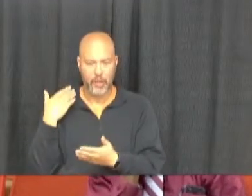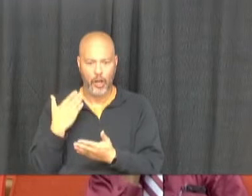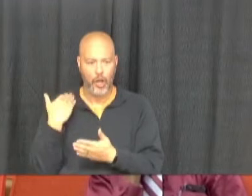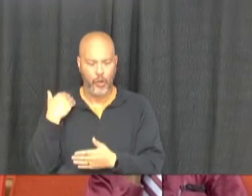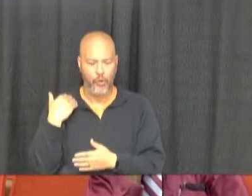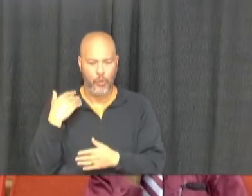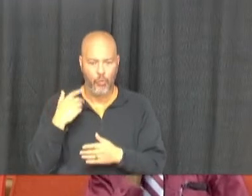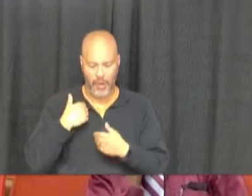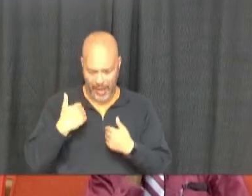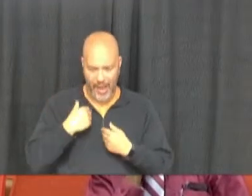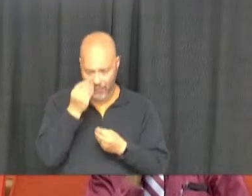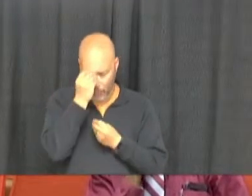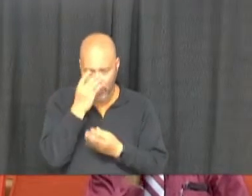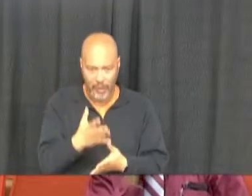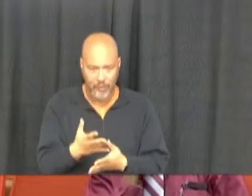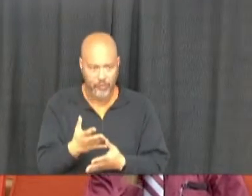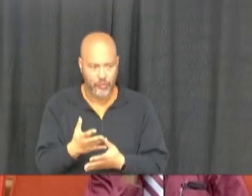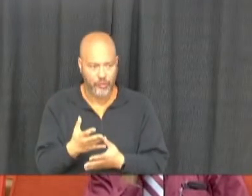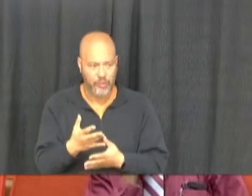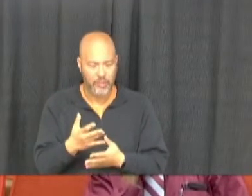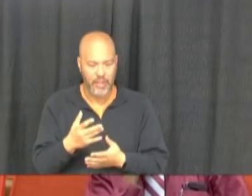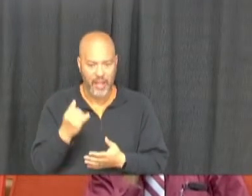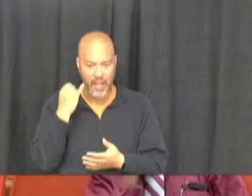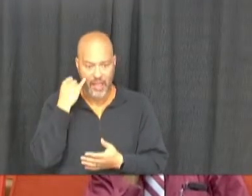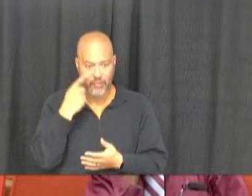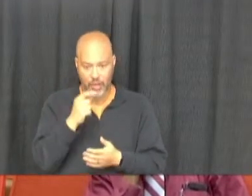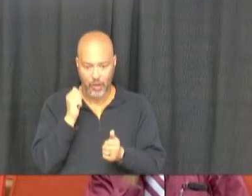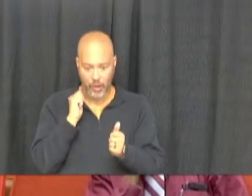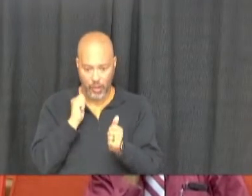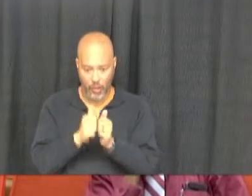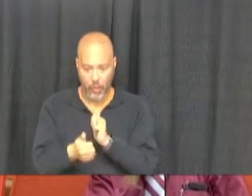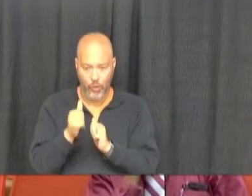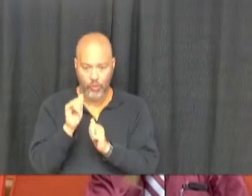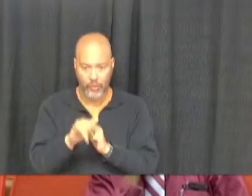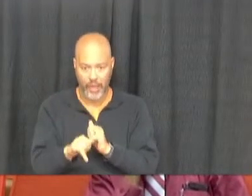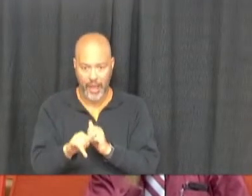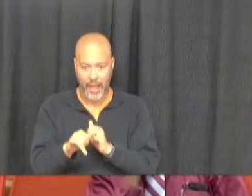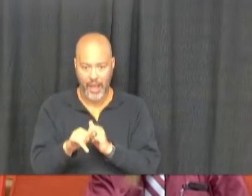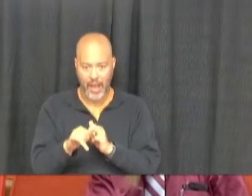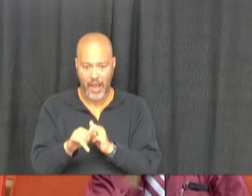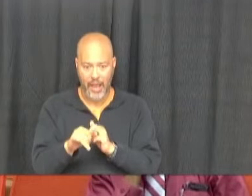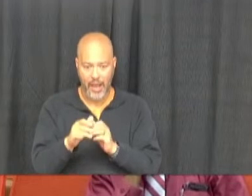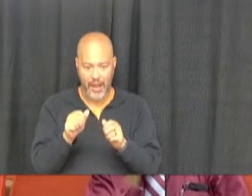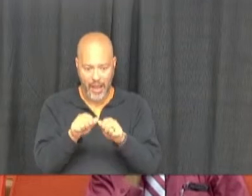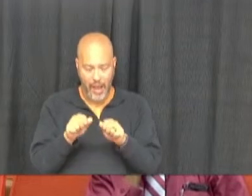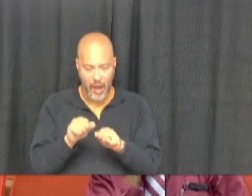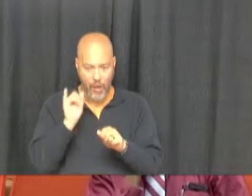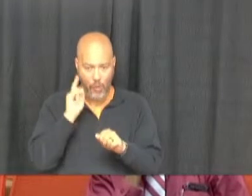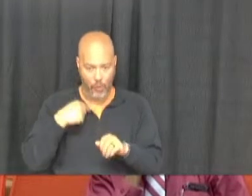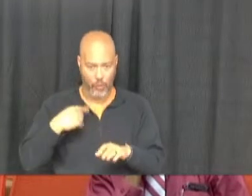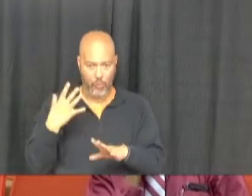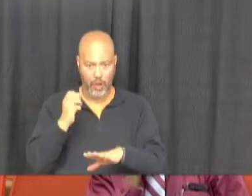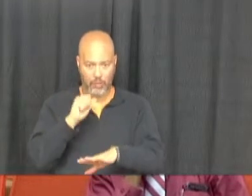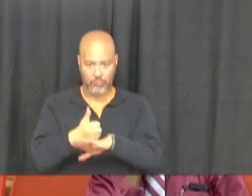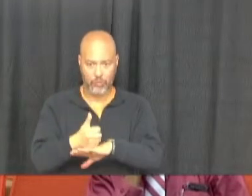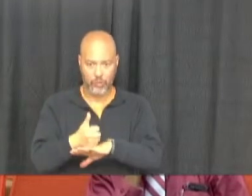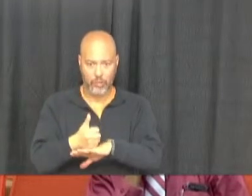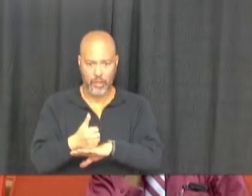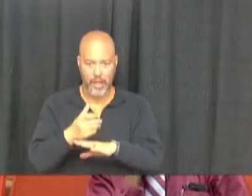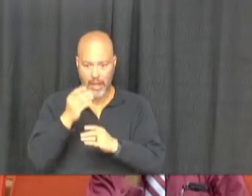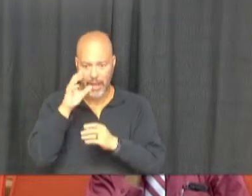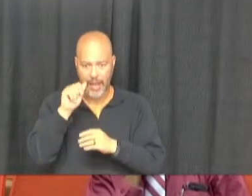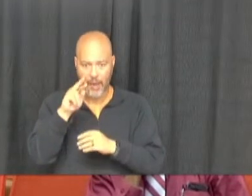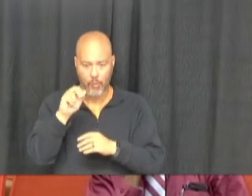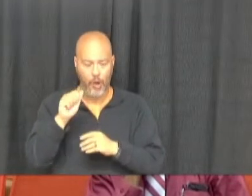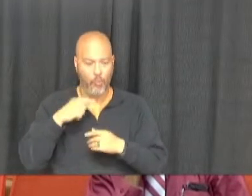information, that, had she passed through one of these intersections, we would have had that vehicle tag